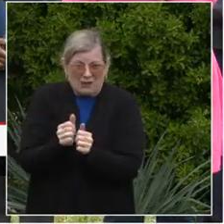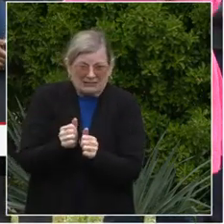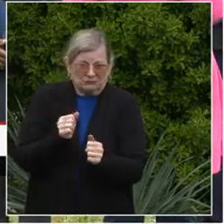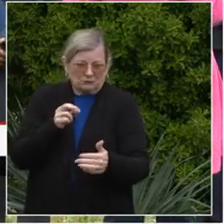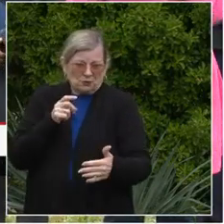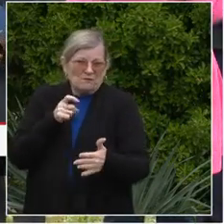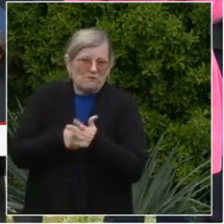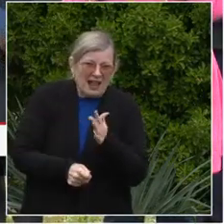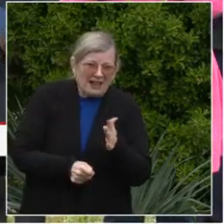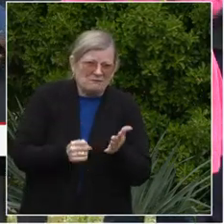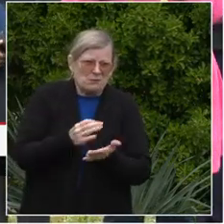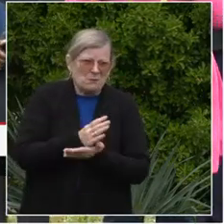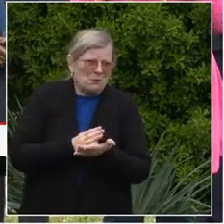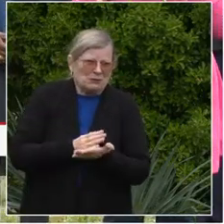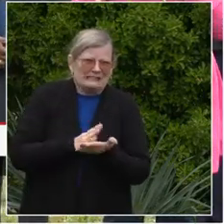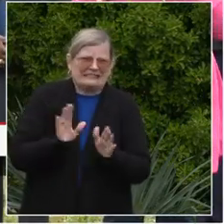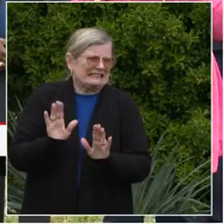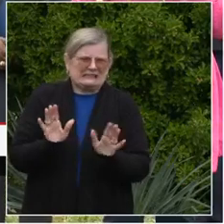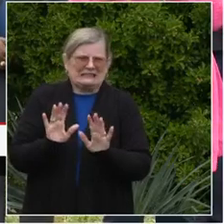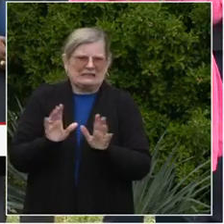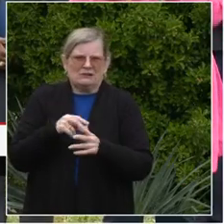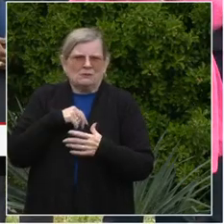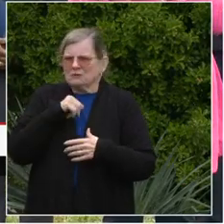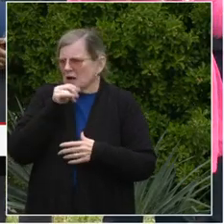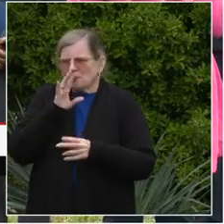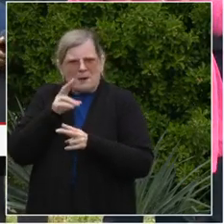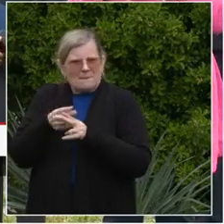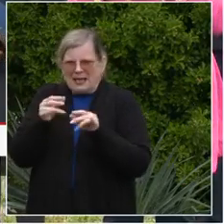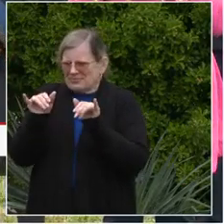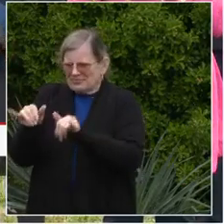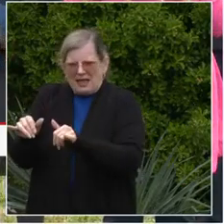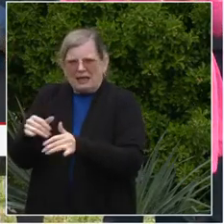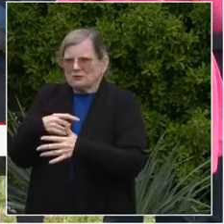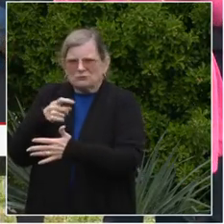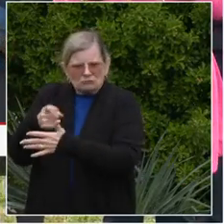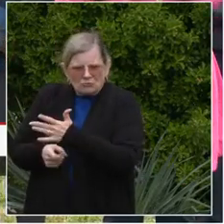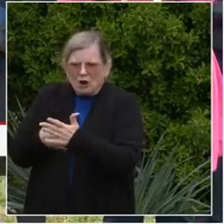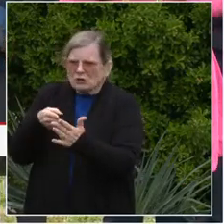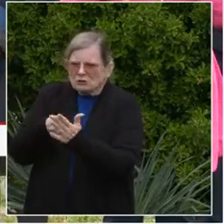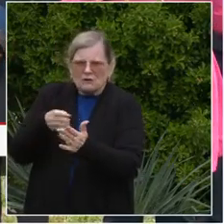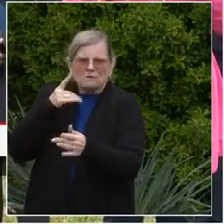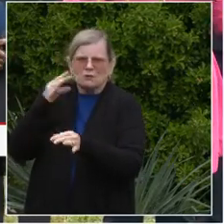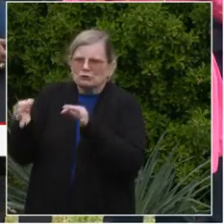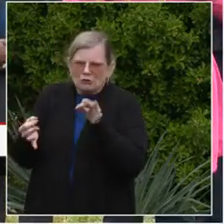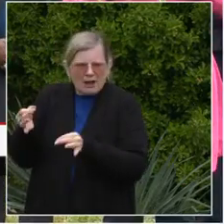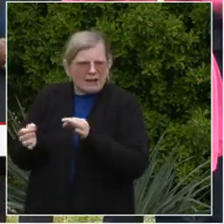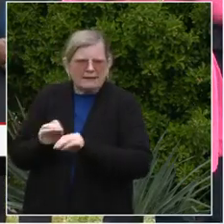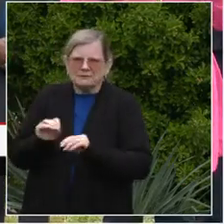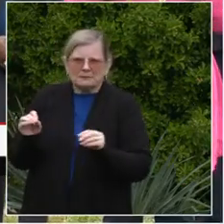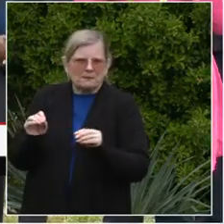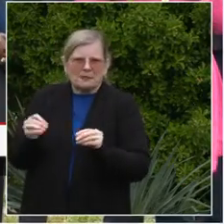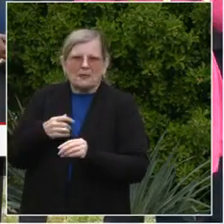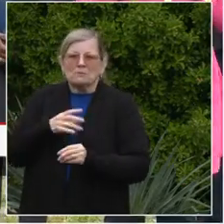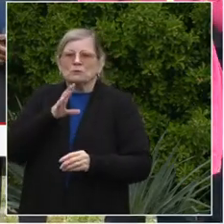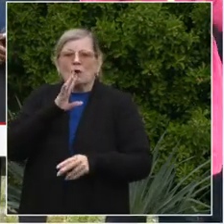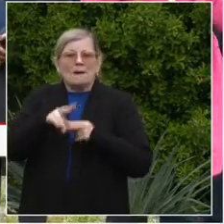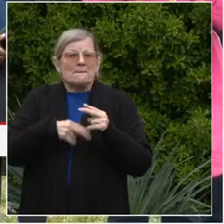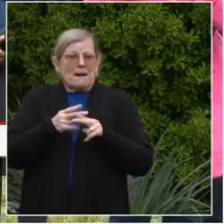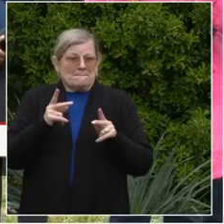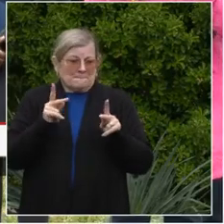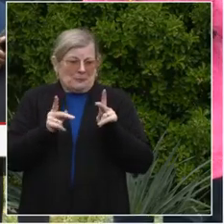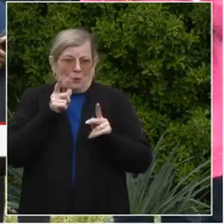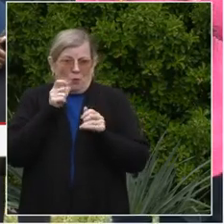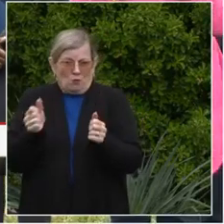not talking about conviction. We're not talking about trial. I want to be very clear about this. We're just talking about people being arrested for